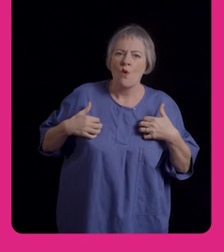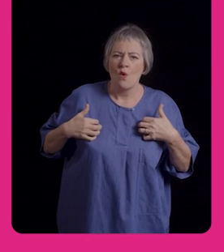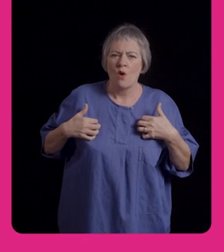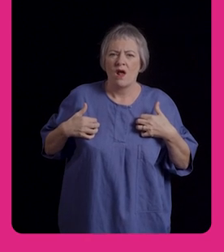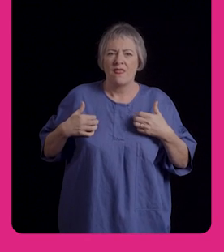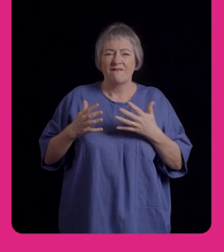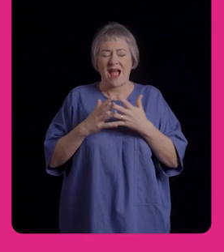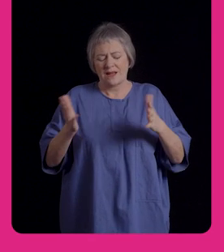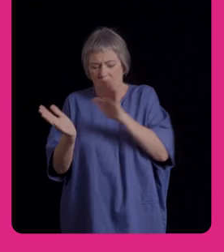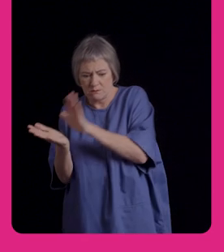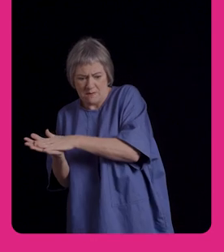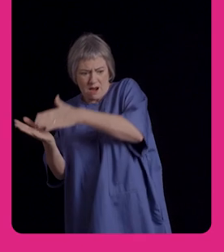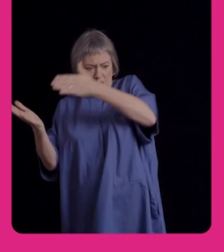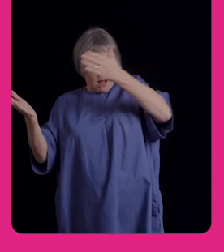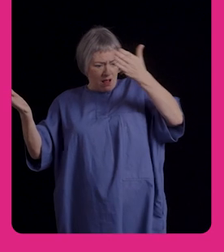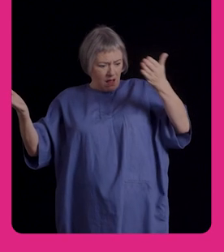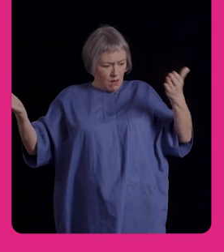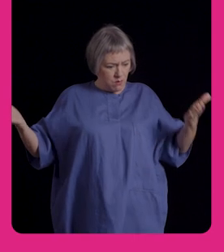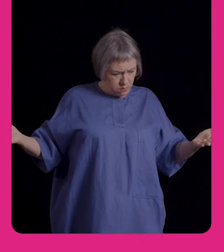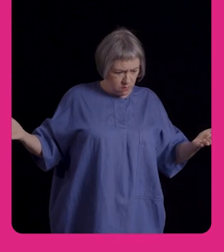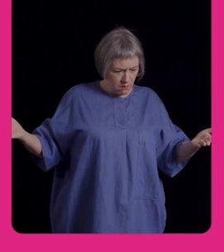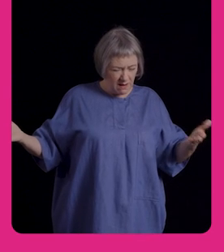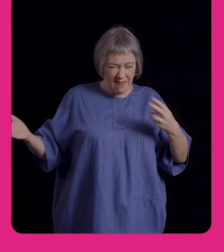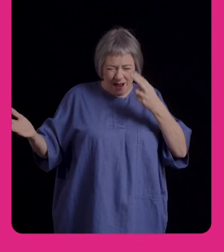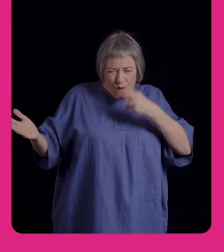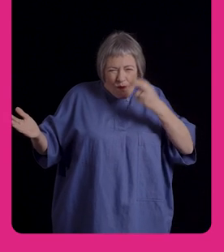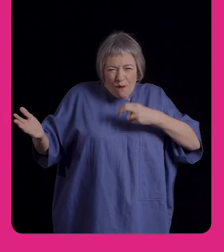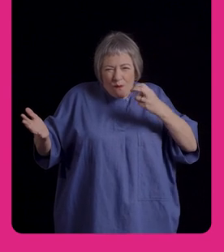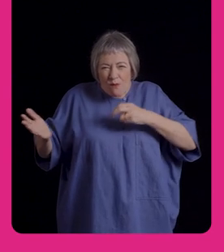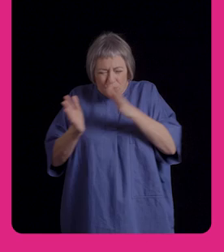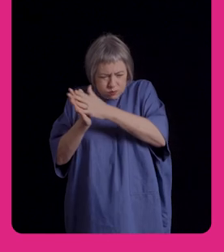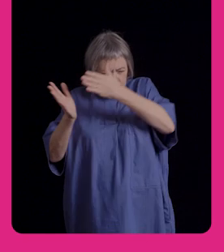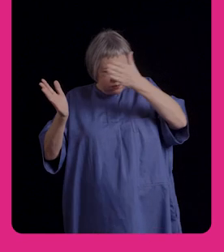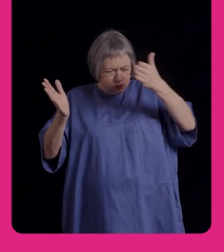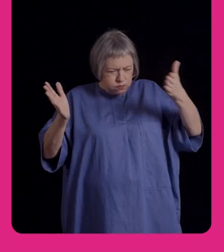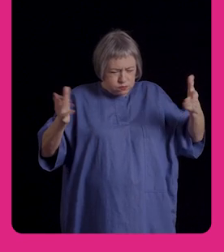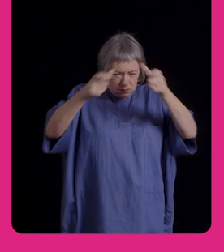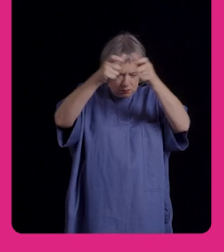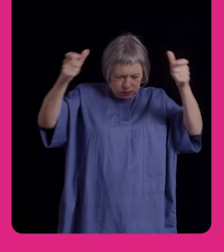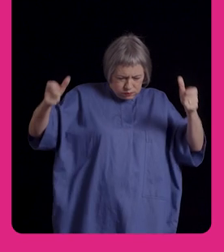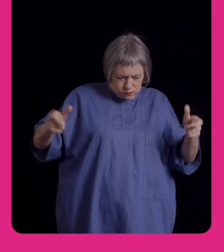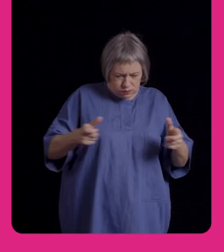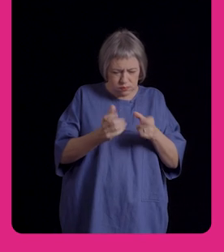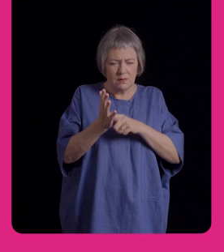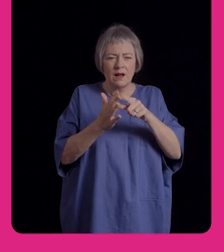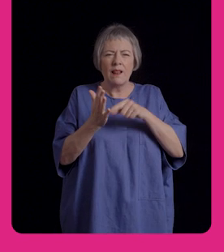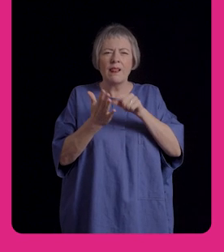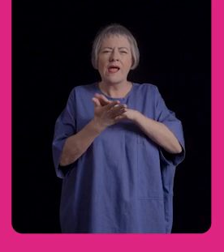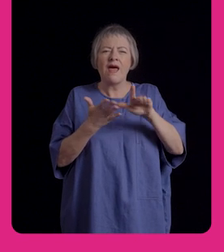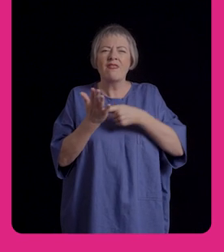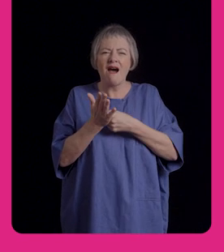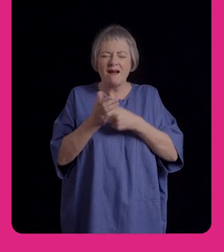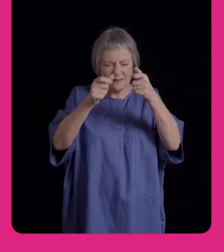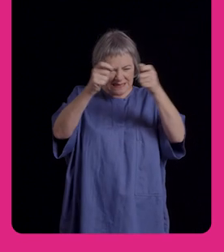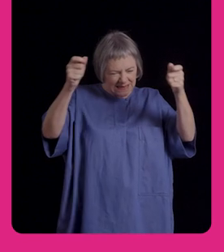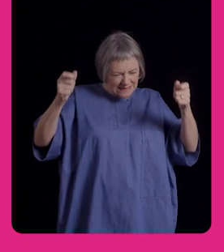They have this huge book. It looks kind of like an ancient tome. It's like bound in battered old leather. It has gilded edges.